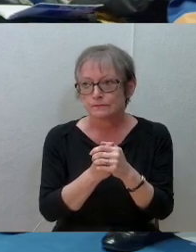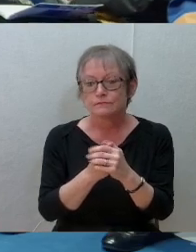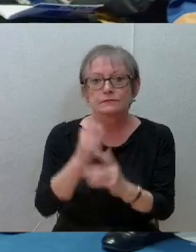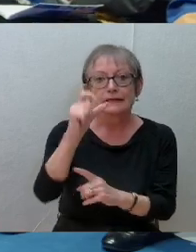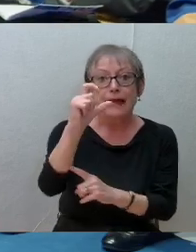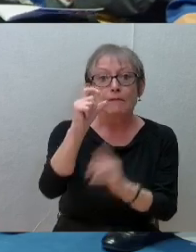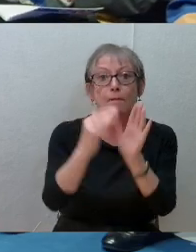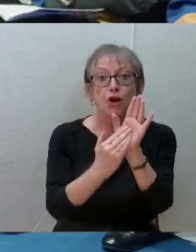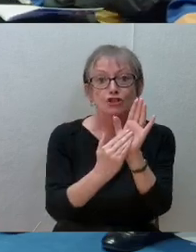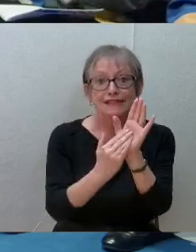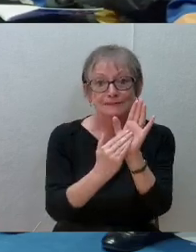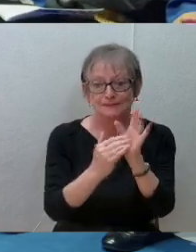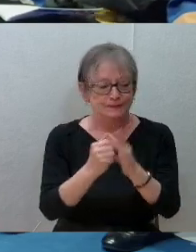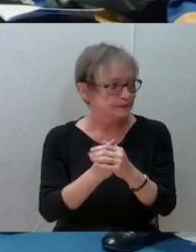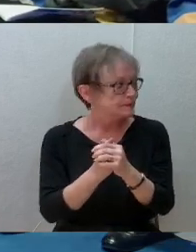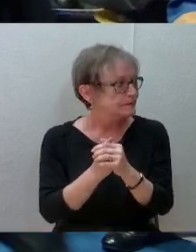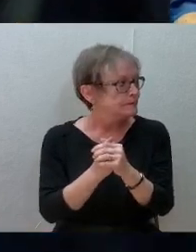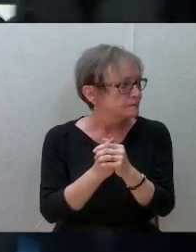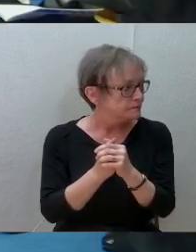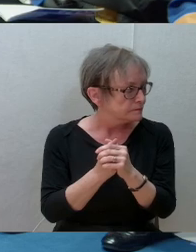Cameron Murchie.